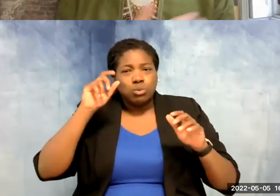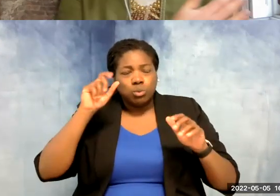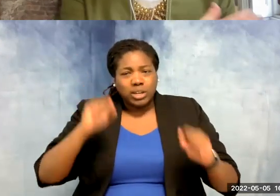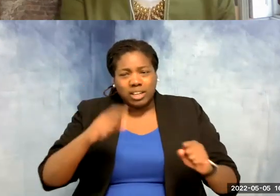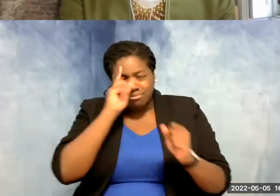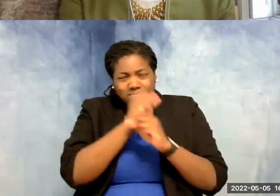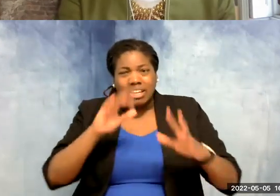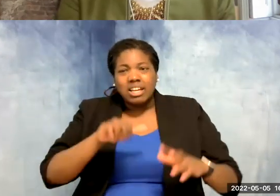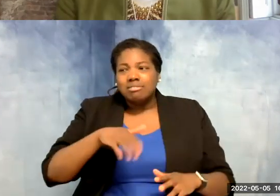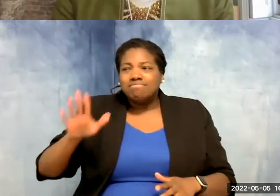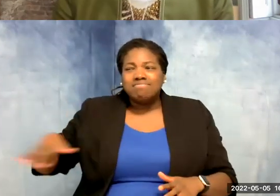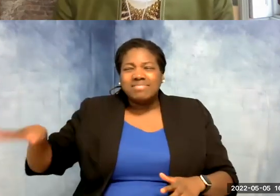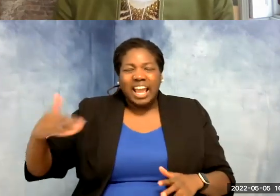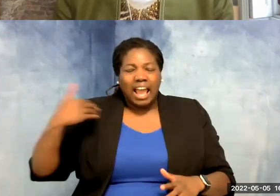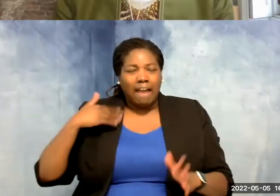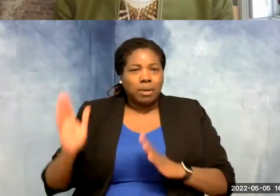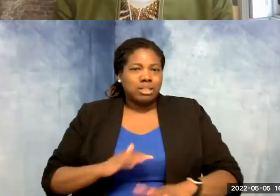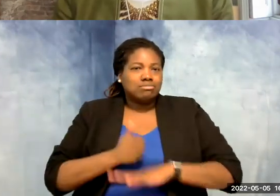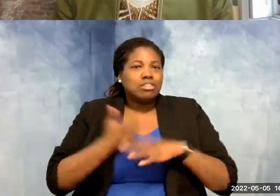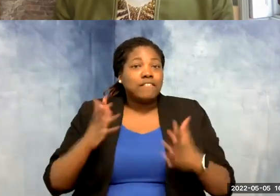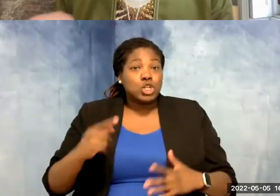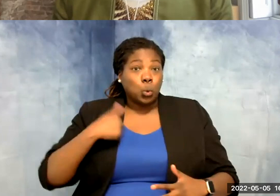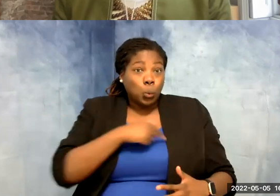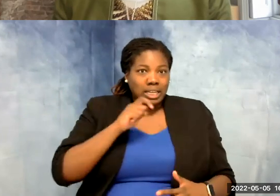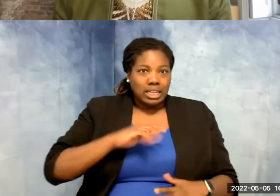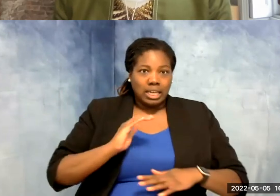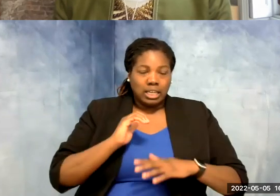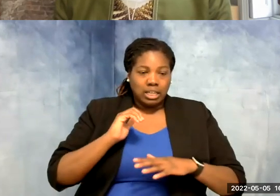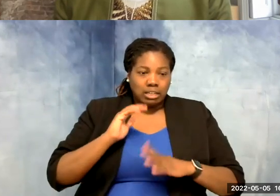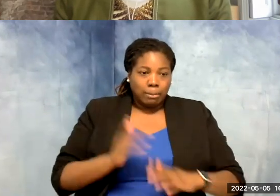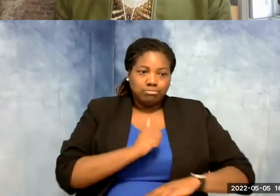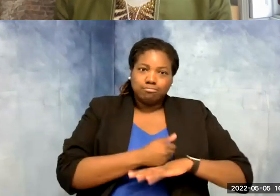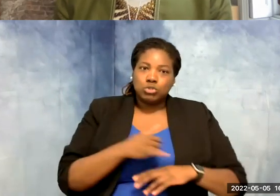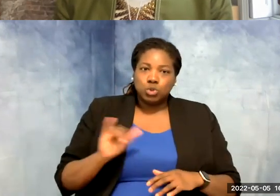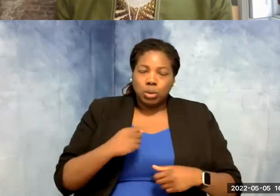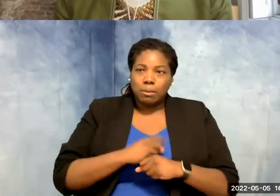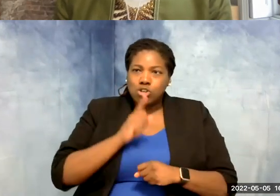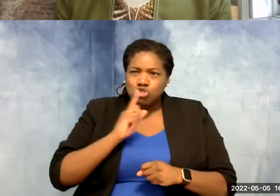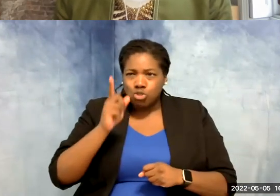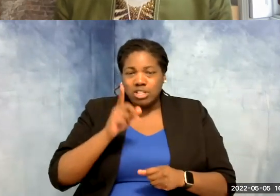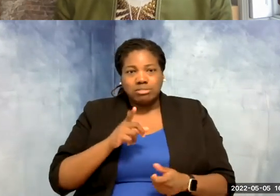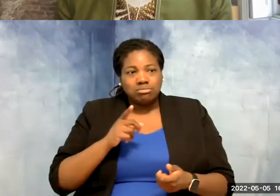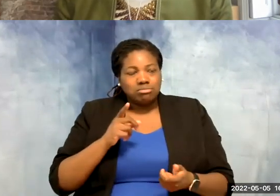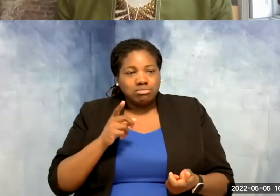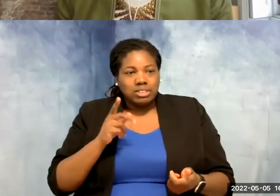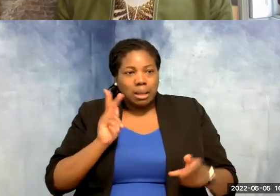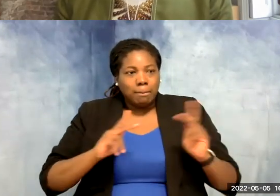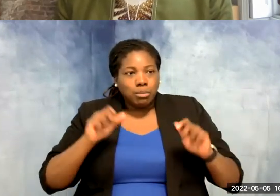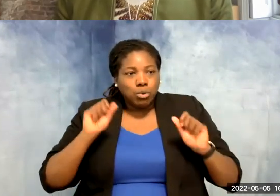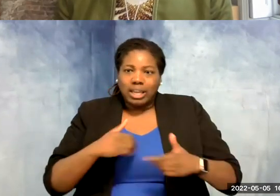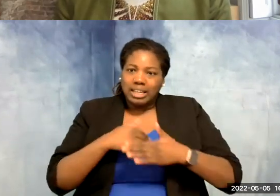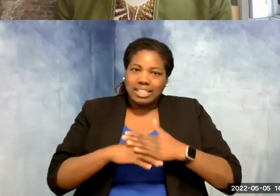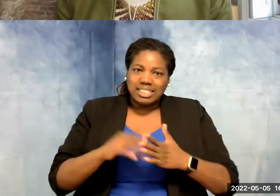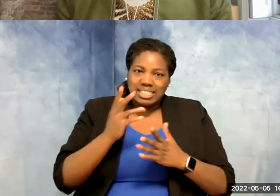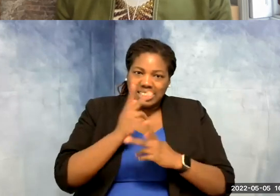realized. The other side has their plan. We need to have our plan too and do everything that we can to make it a reality that people will have access to the care, be